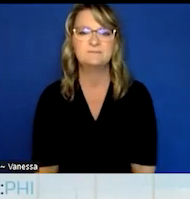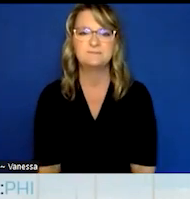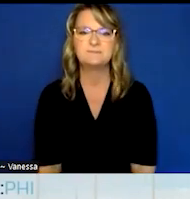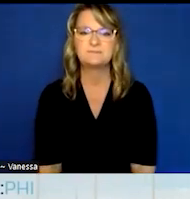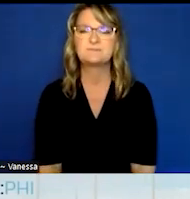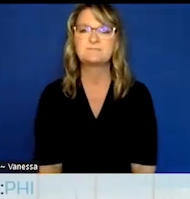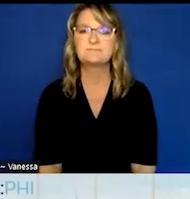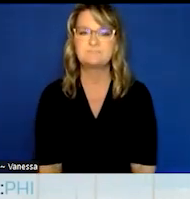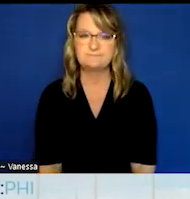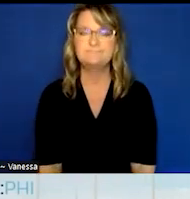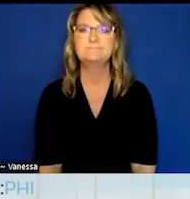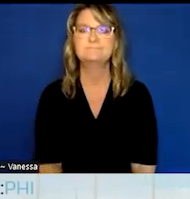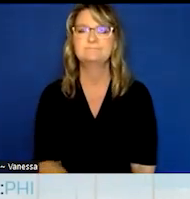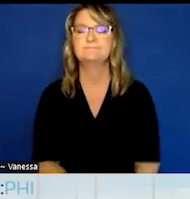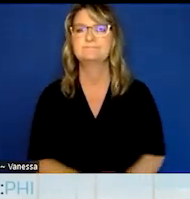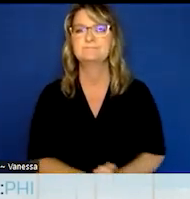And there you go.